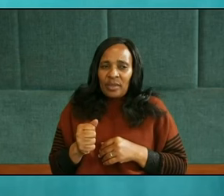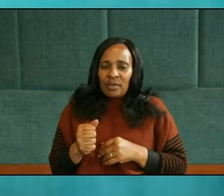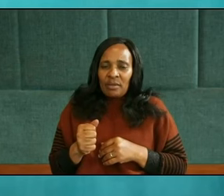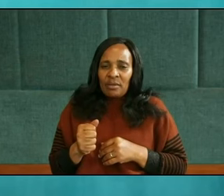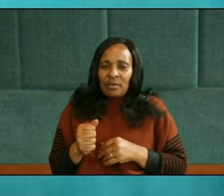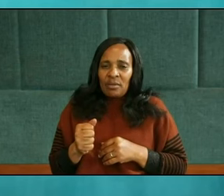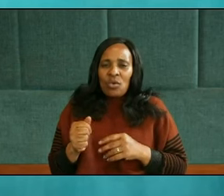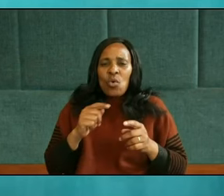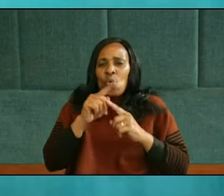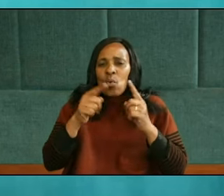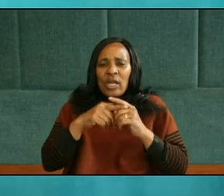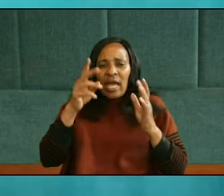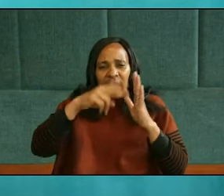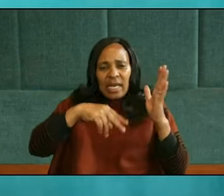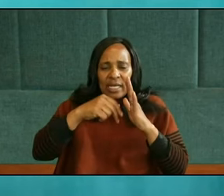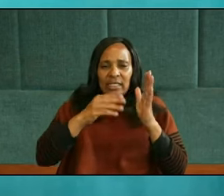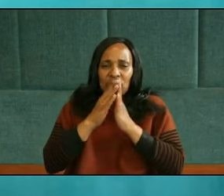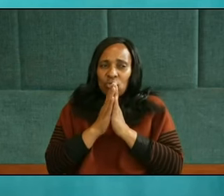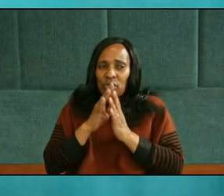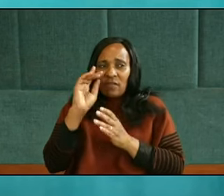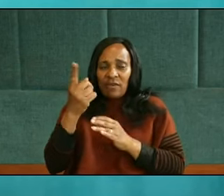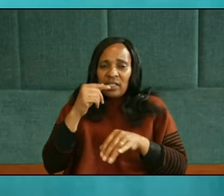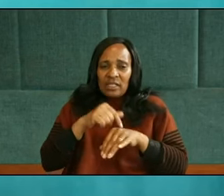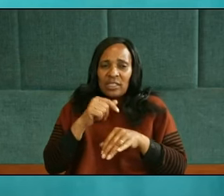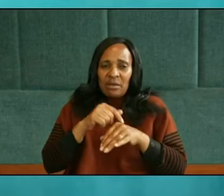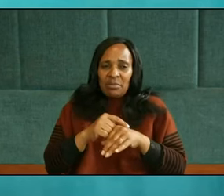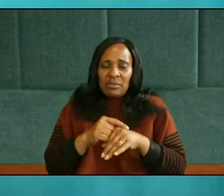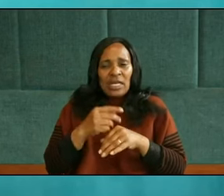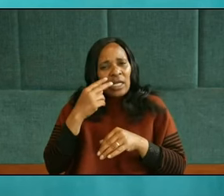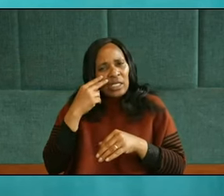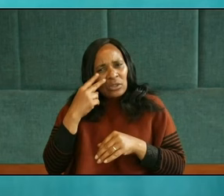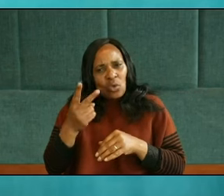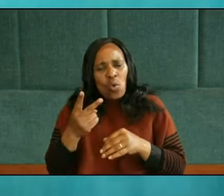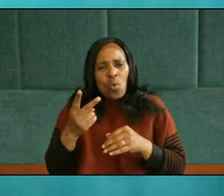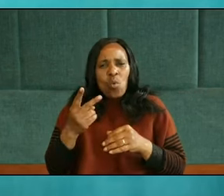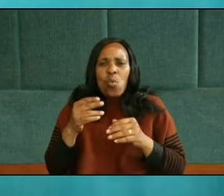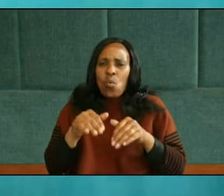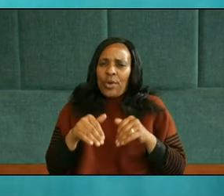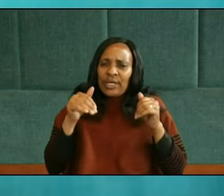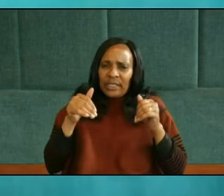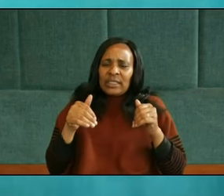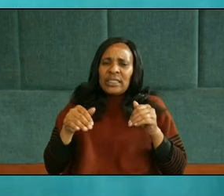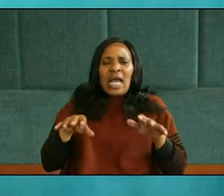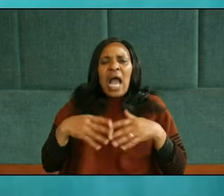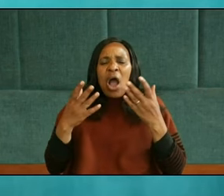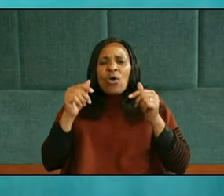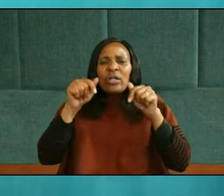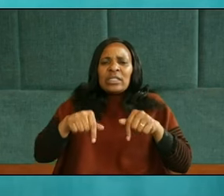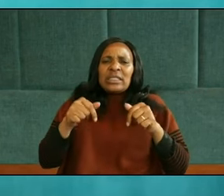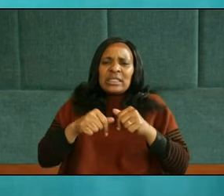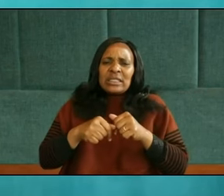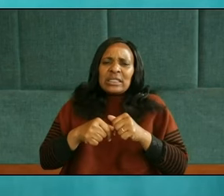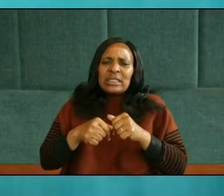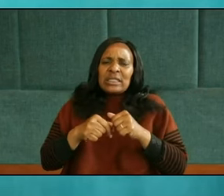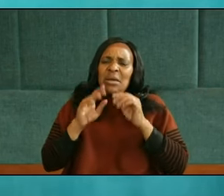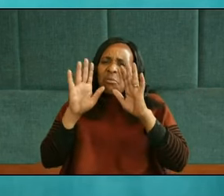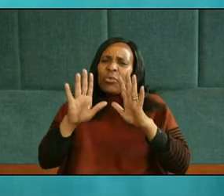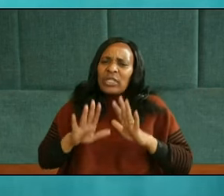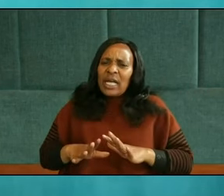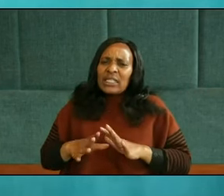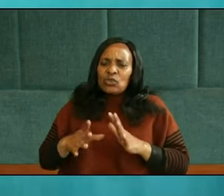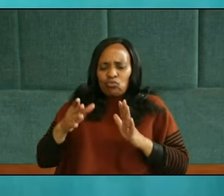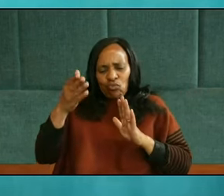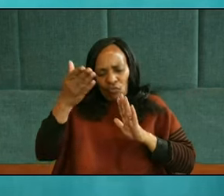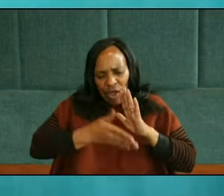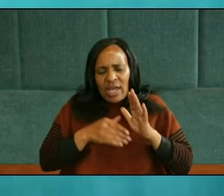And when I read this story the first time, I was like, no, wait a minute. How is this even worthy of being recorded?